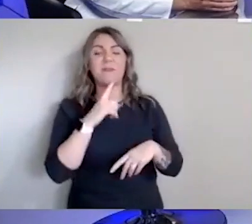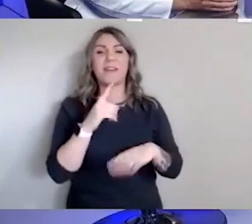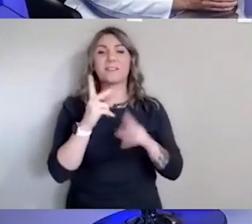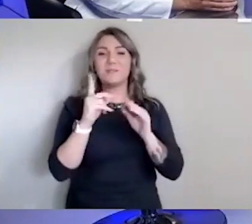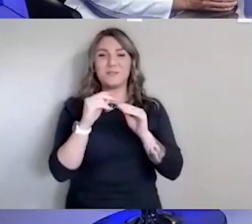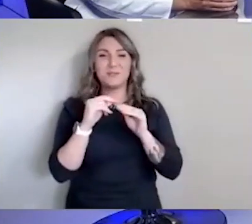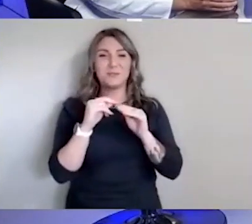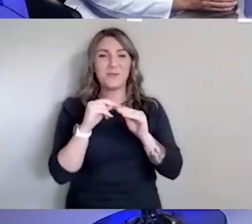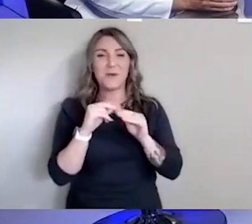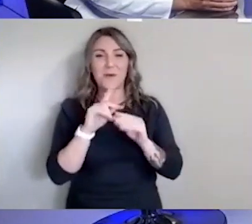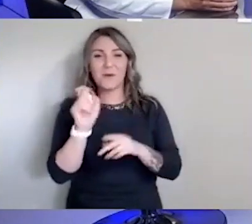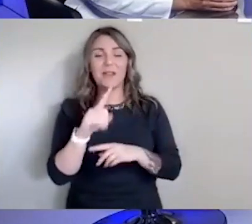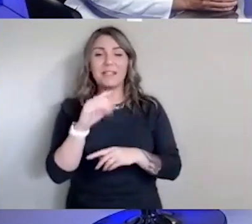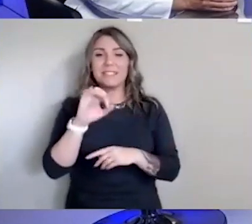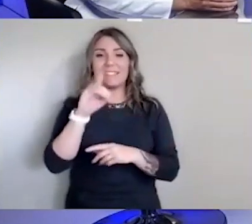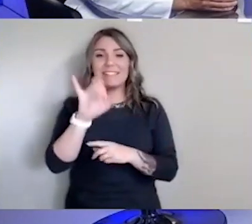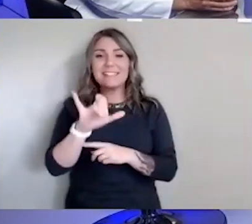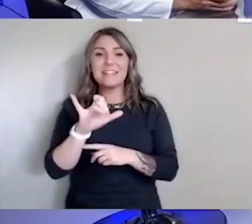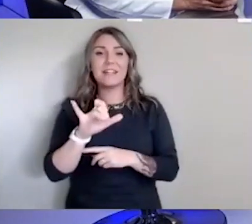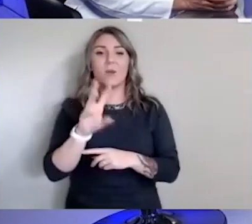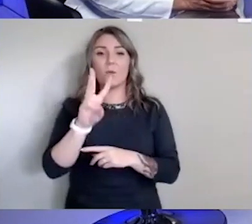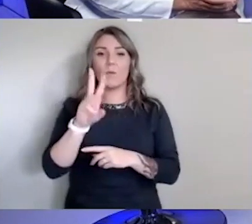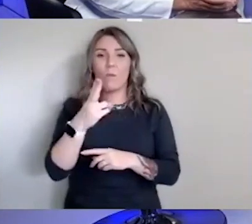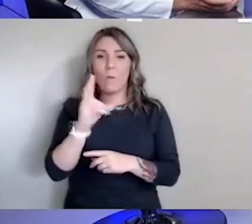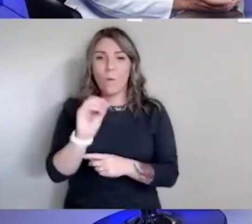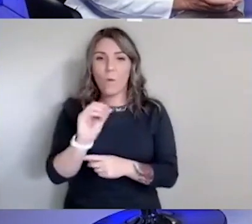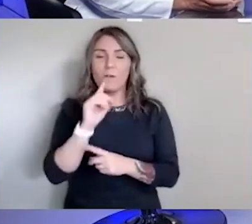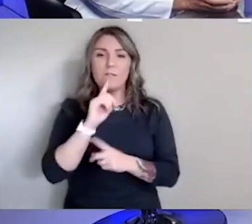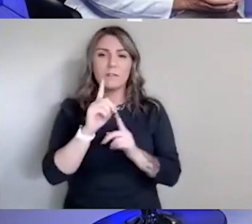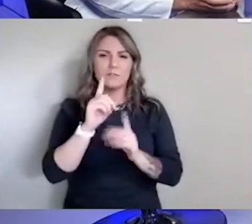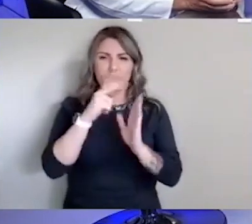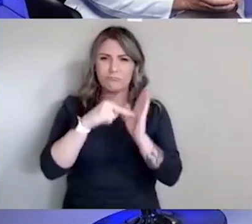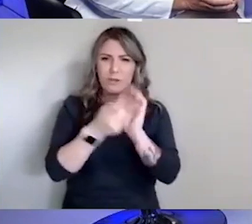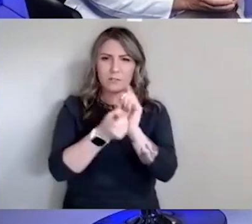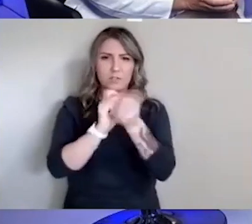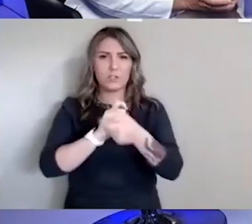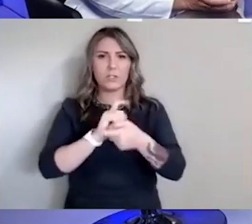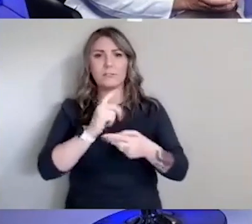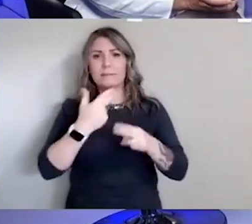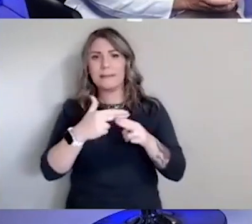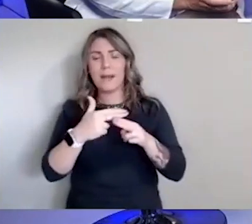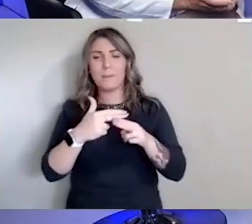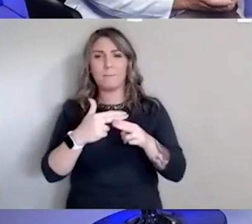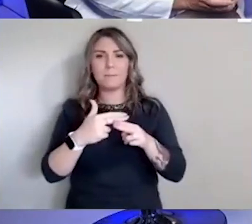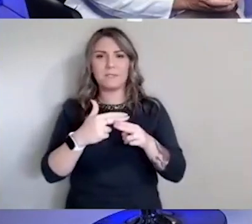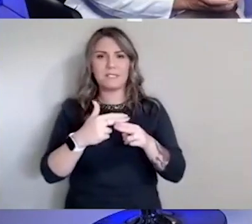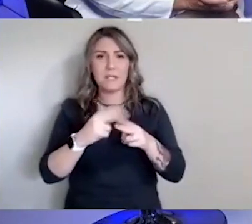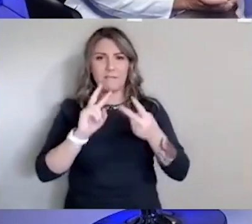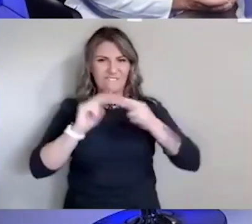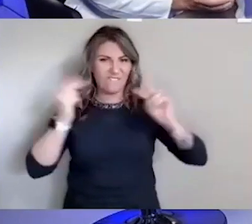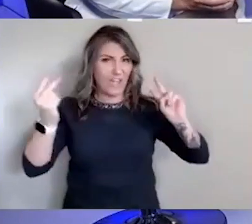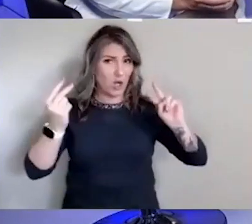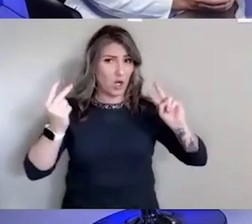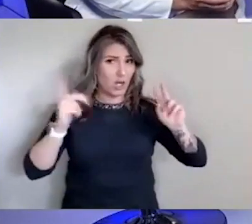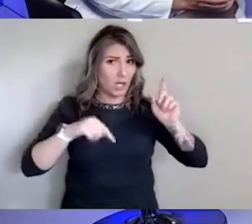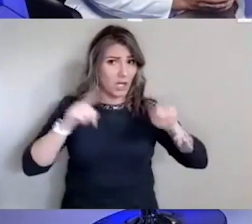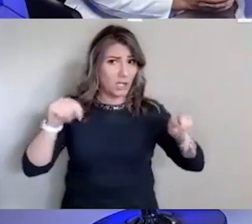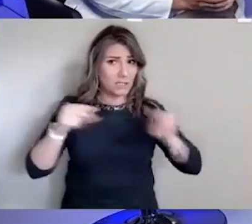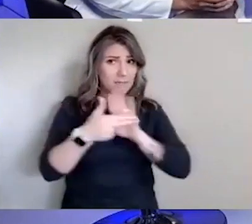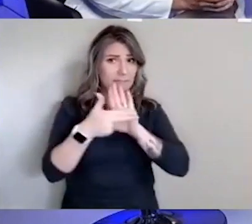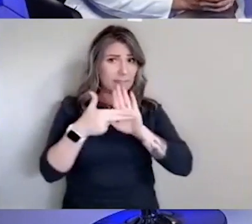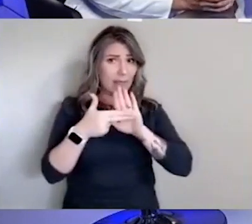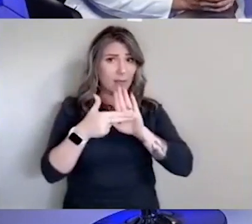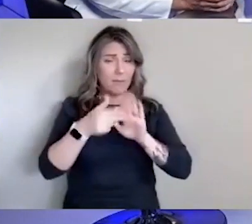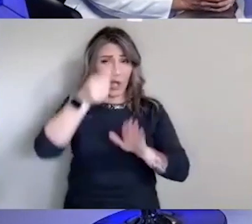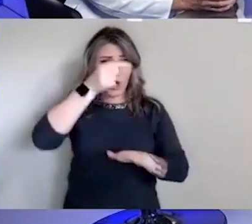know, the World Health Organization, she read, was changing the names of the variants and labeling them in the Greek alphabet.